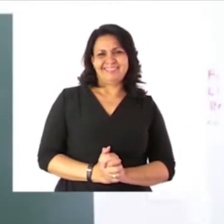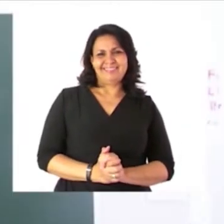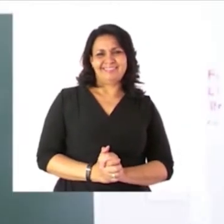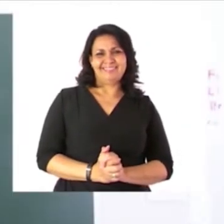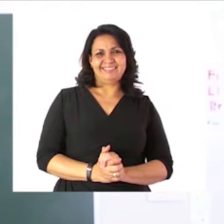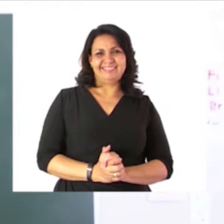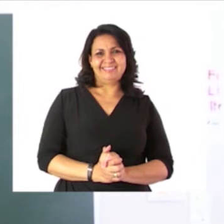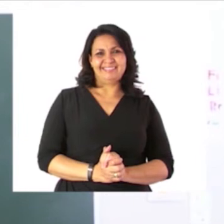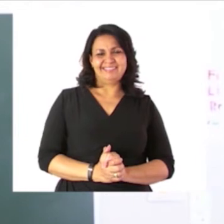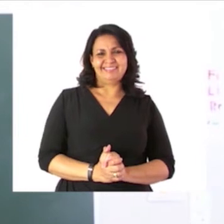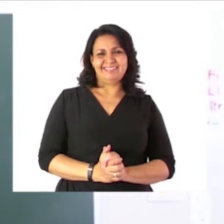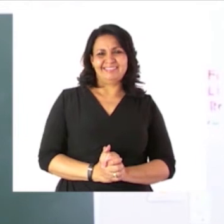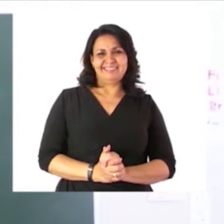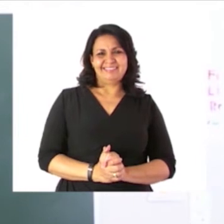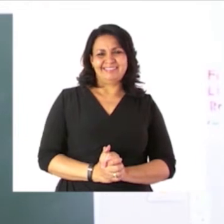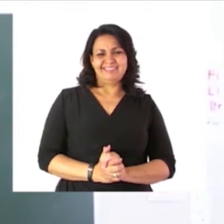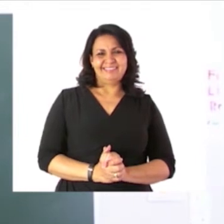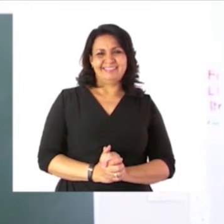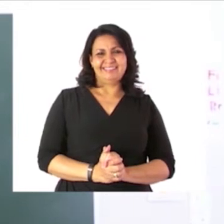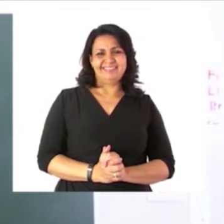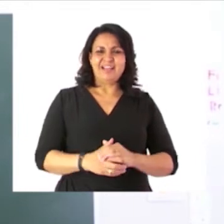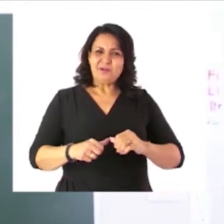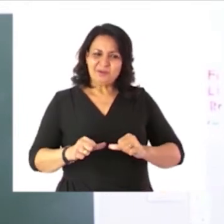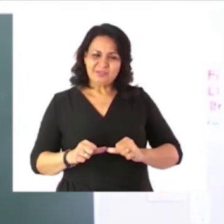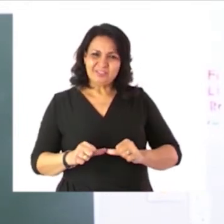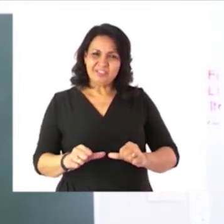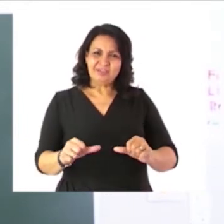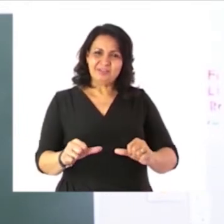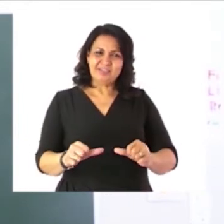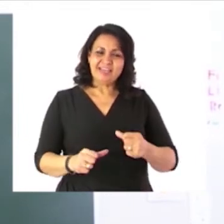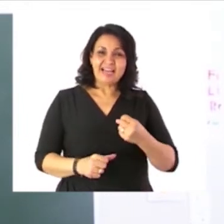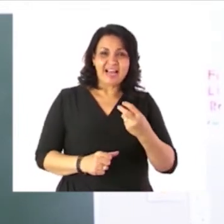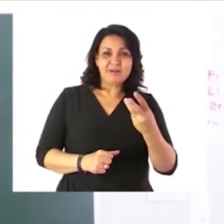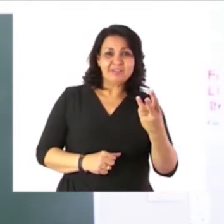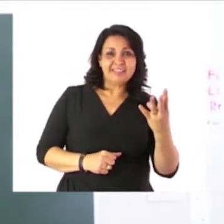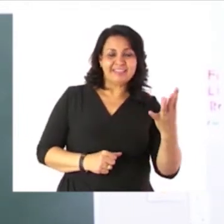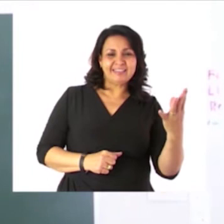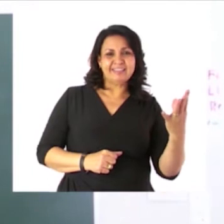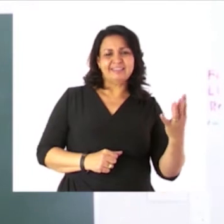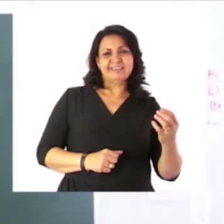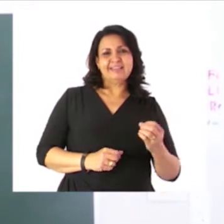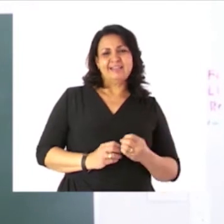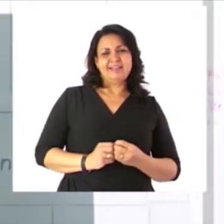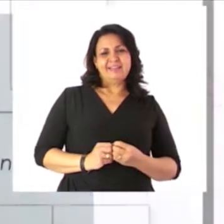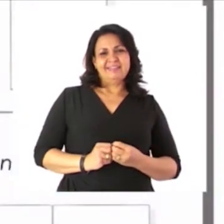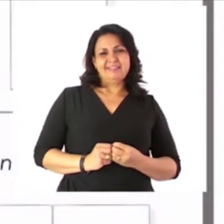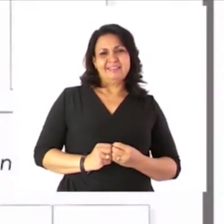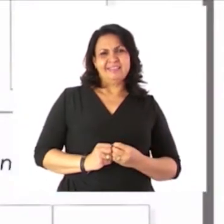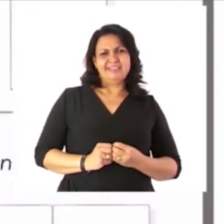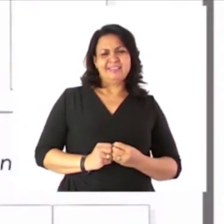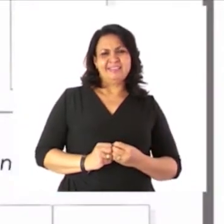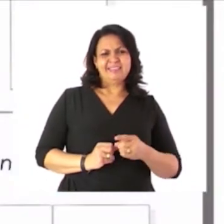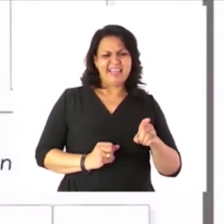Wonderful. Okay. Let's do the counting now. We have got a number missing